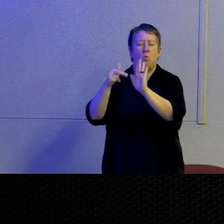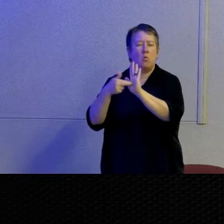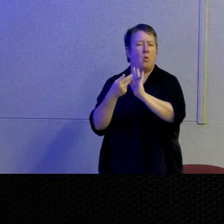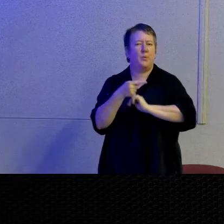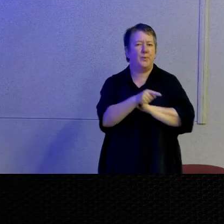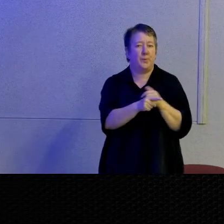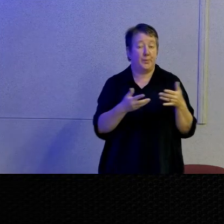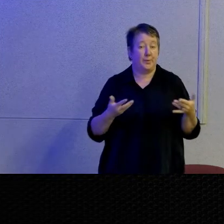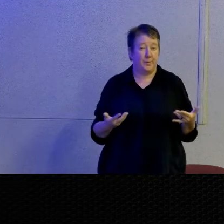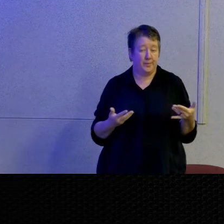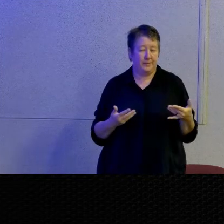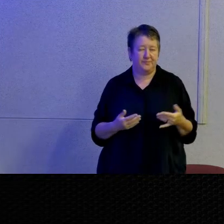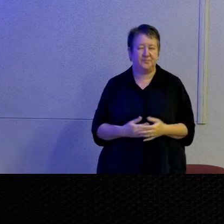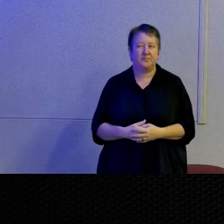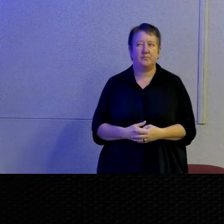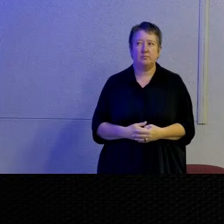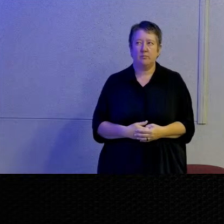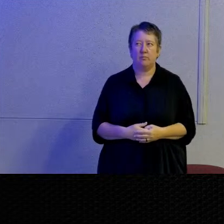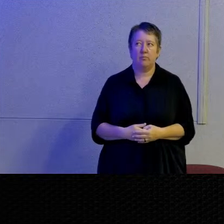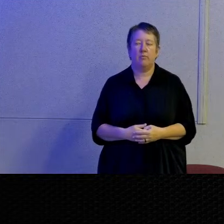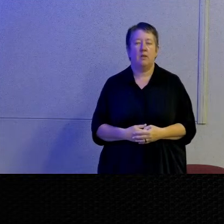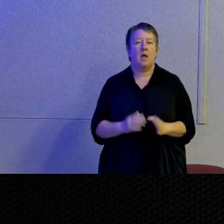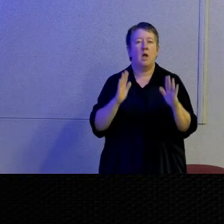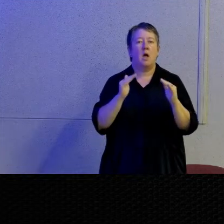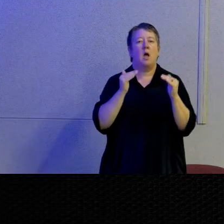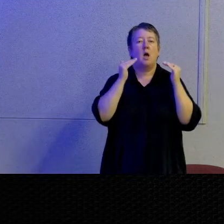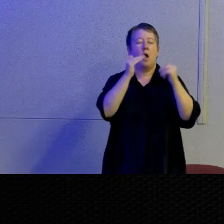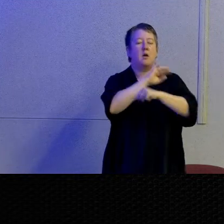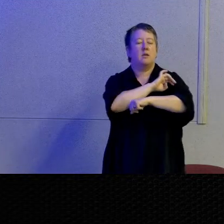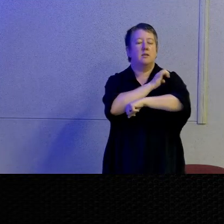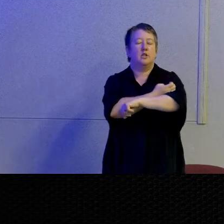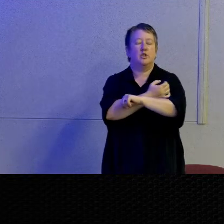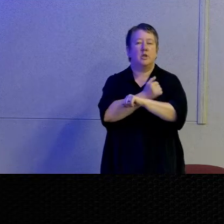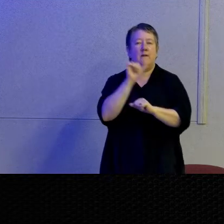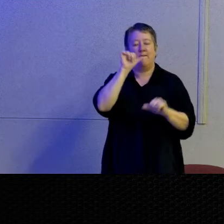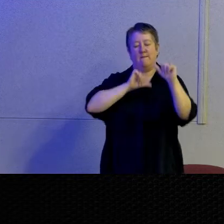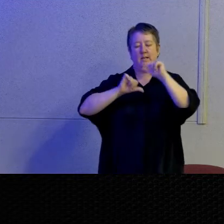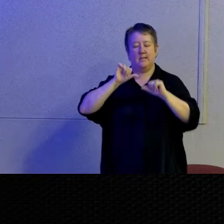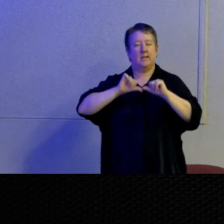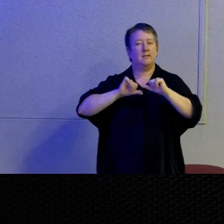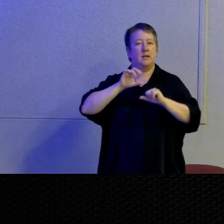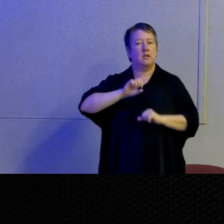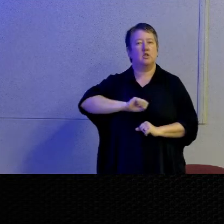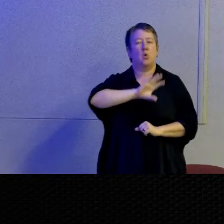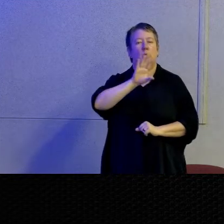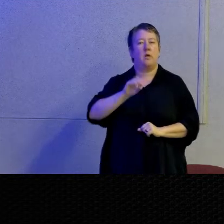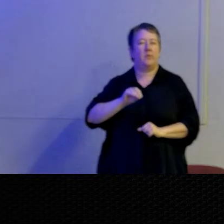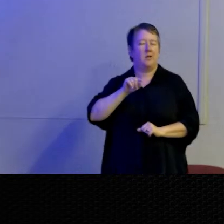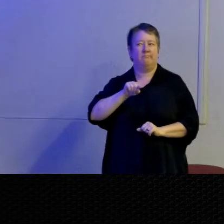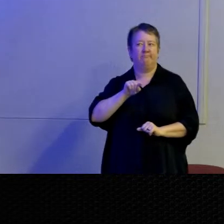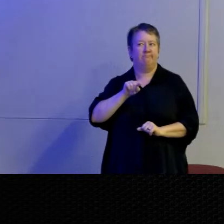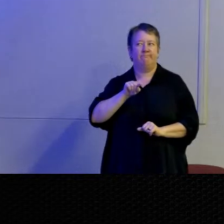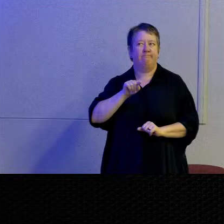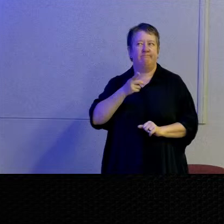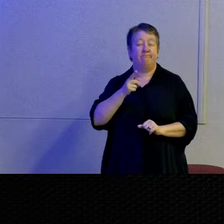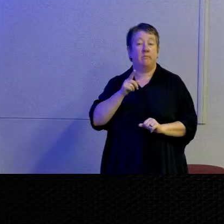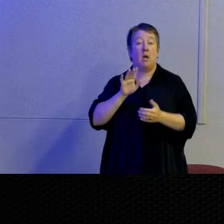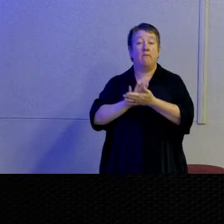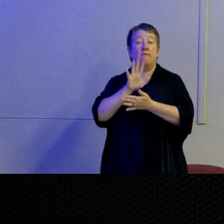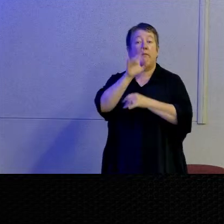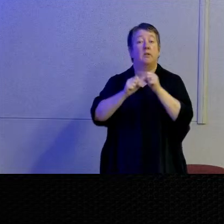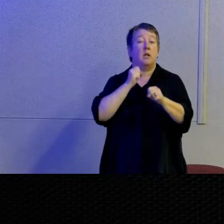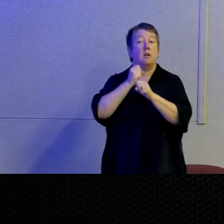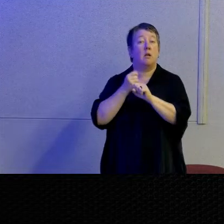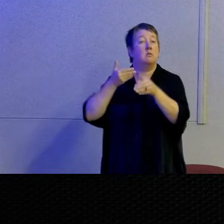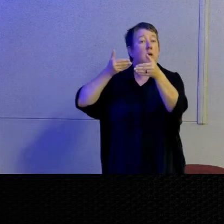In terms of the high energy physics and the context of South Africa, it predates the 15 years. There has